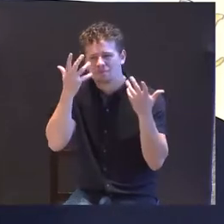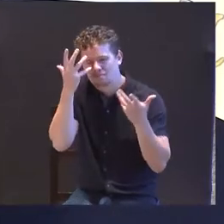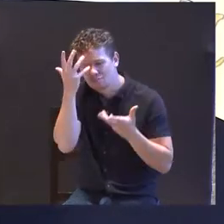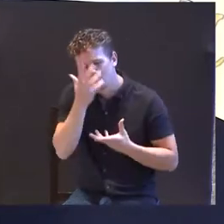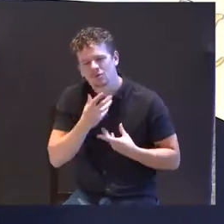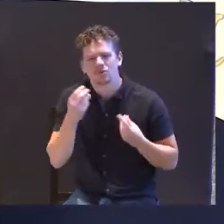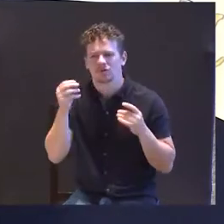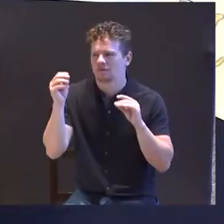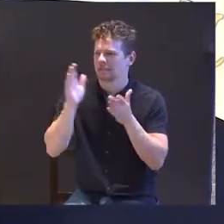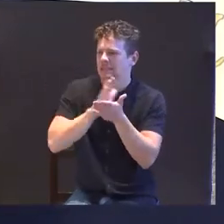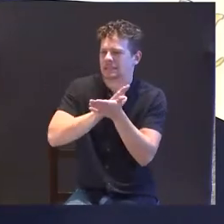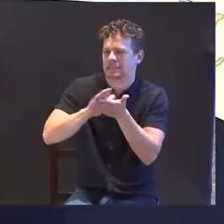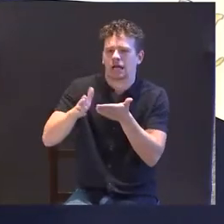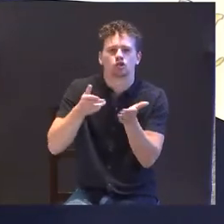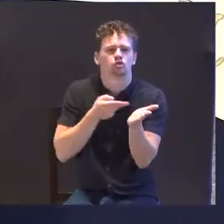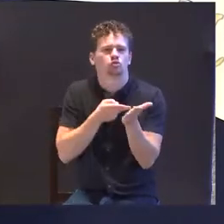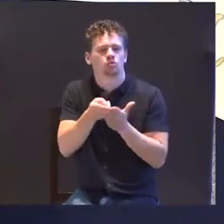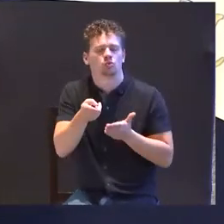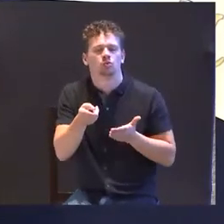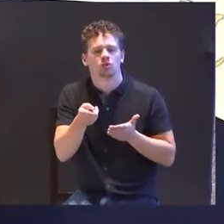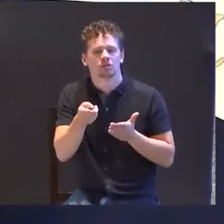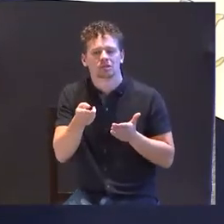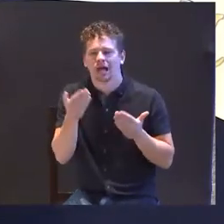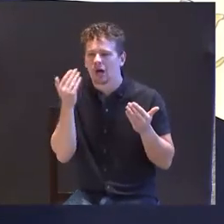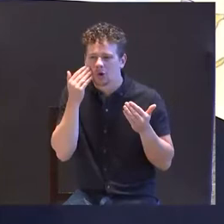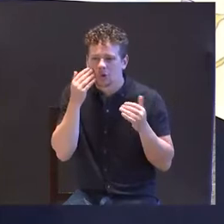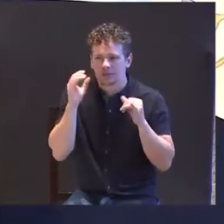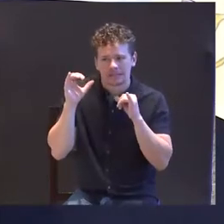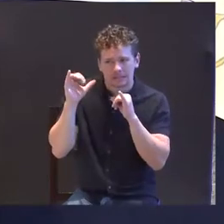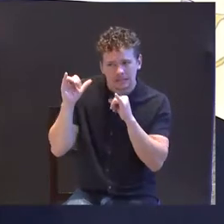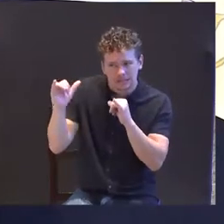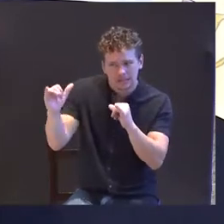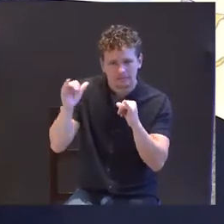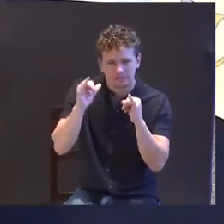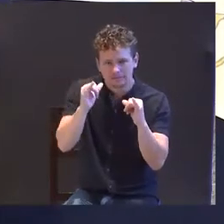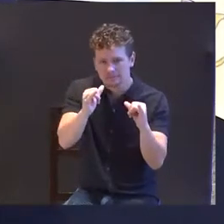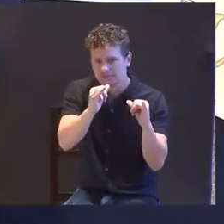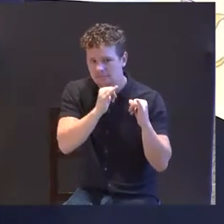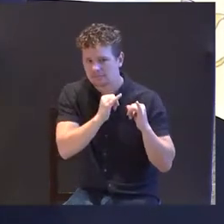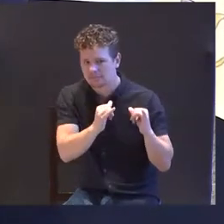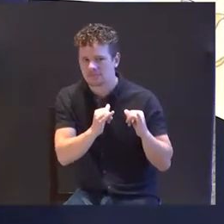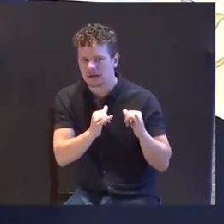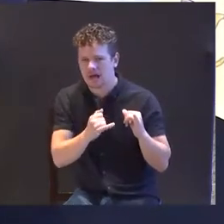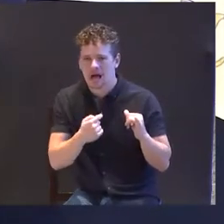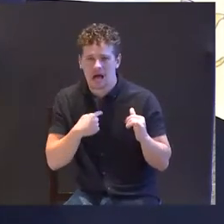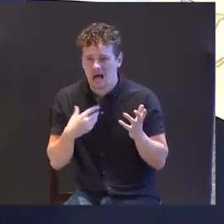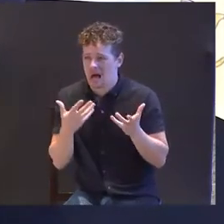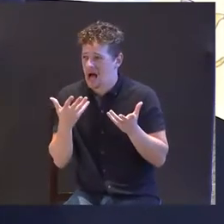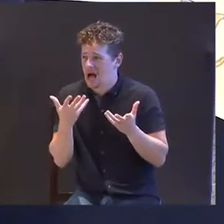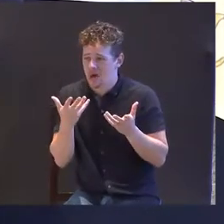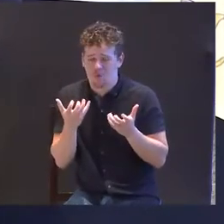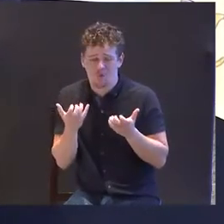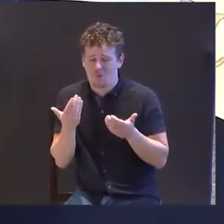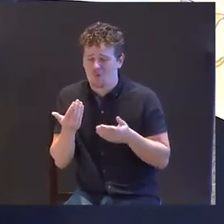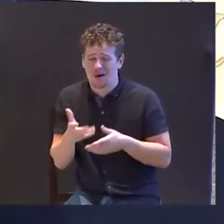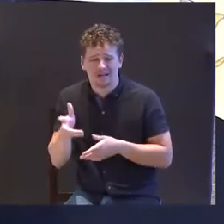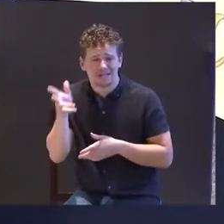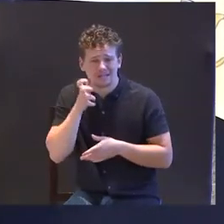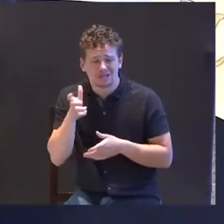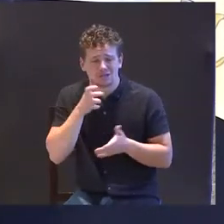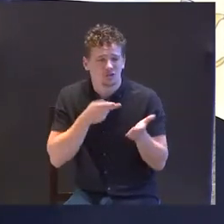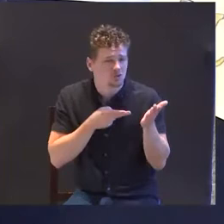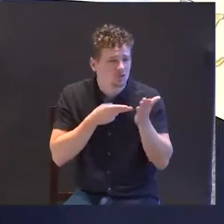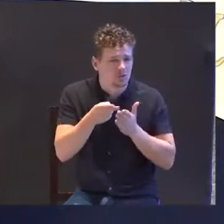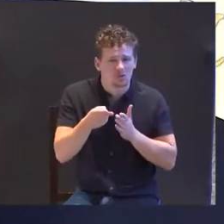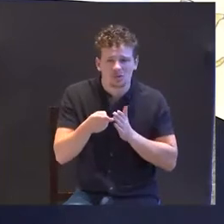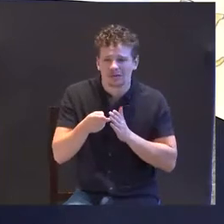nice truths, and I know like you and like me, I love to hear the truths. I love to hear the principles.